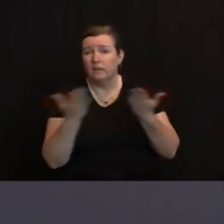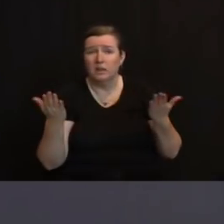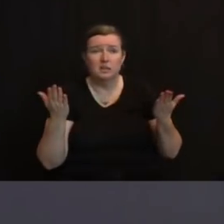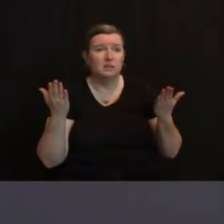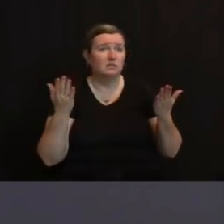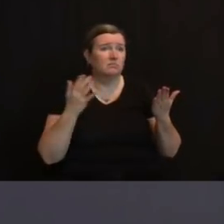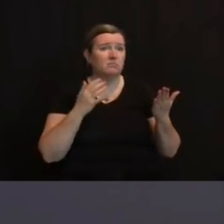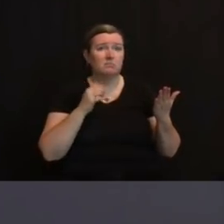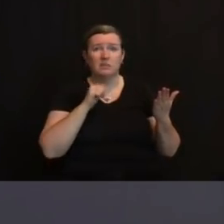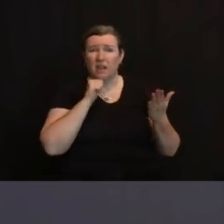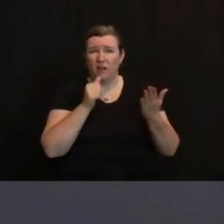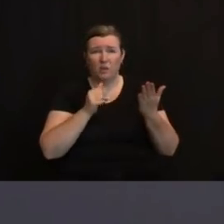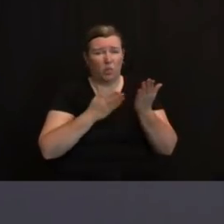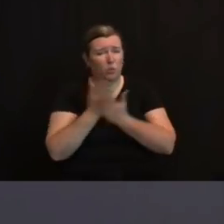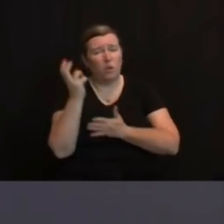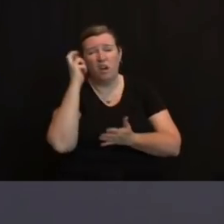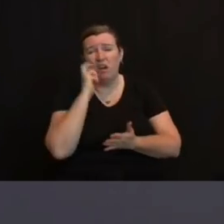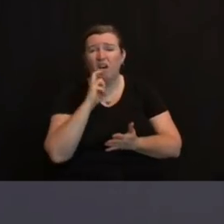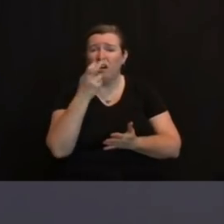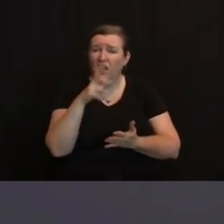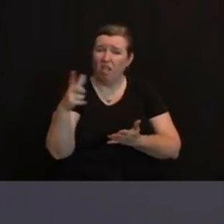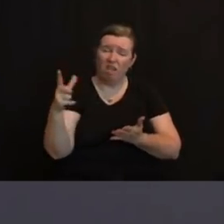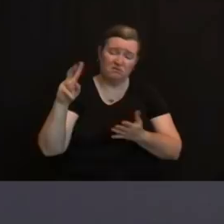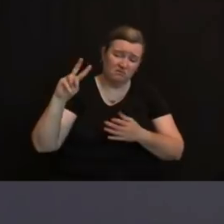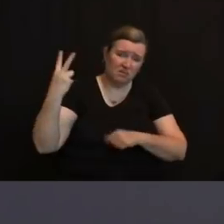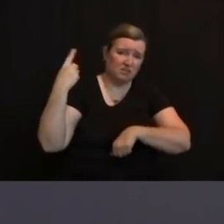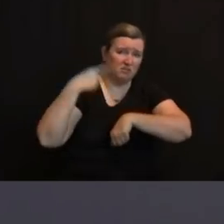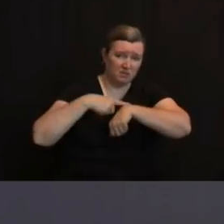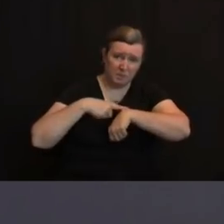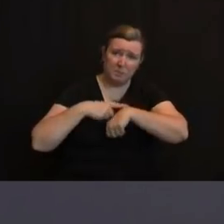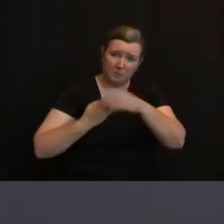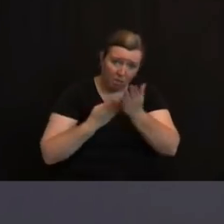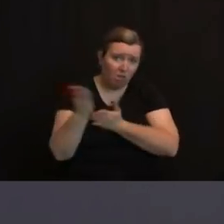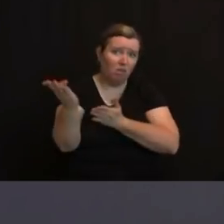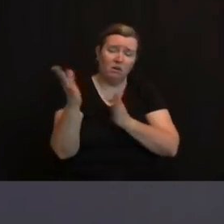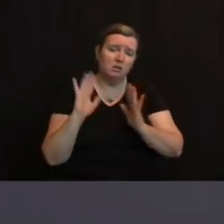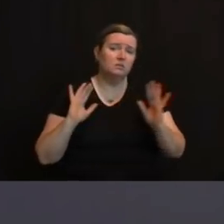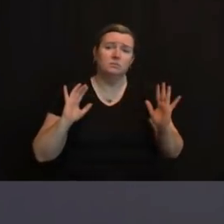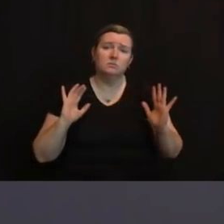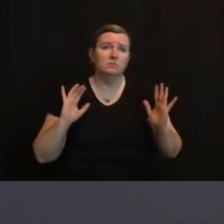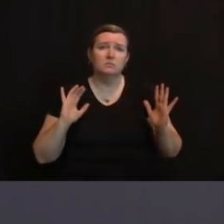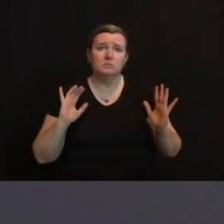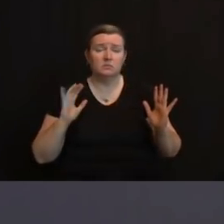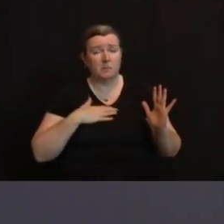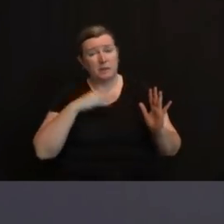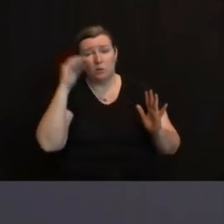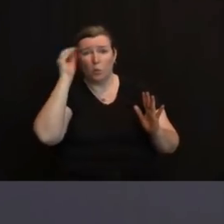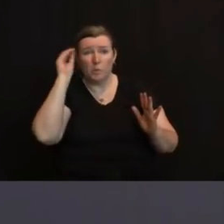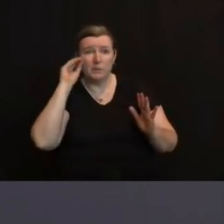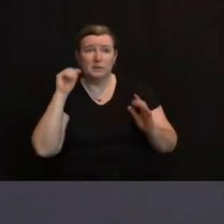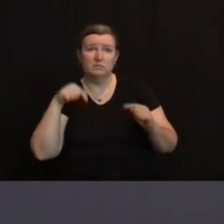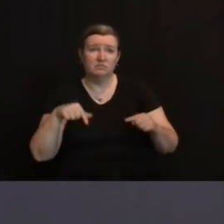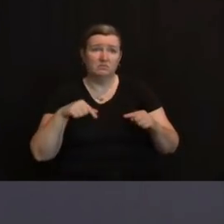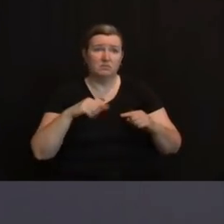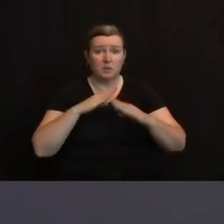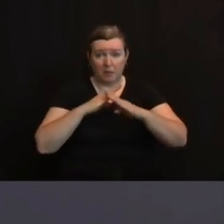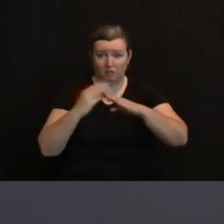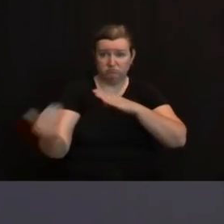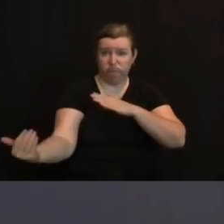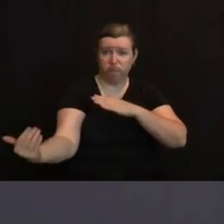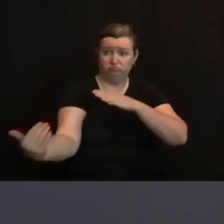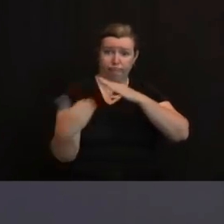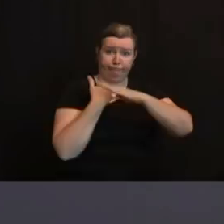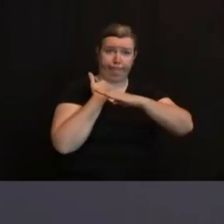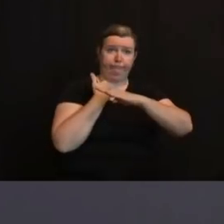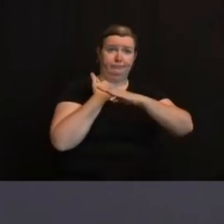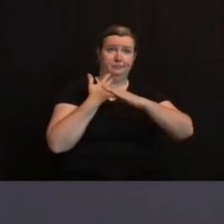hell. And so this is, in my opinion, not retaliation at all.